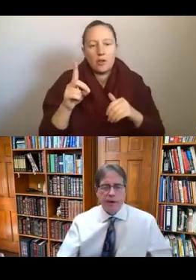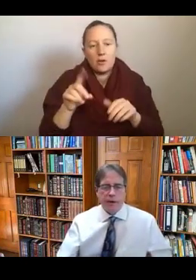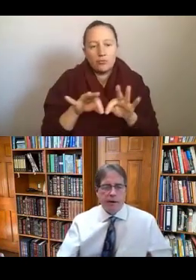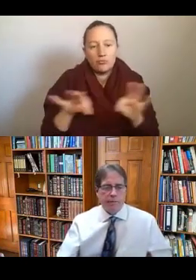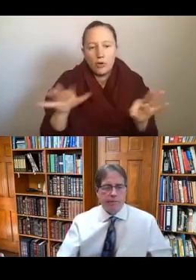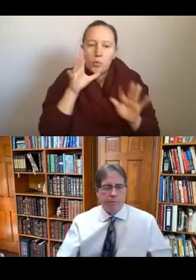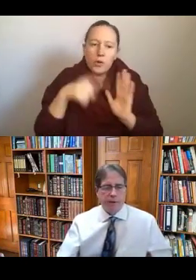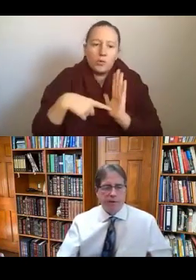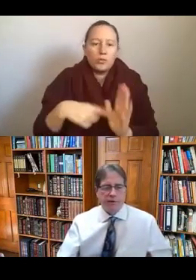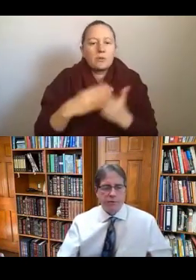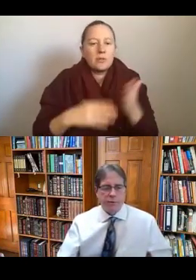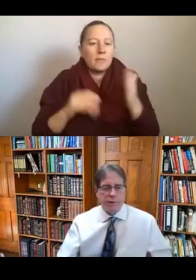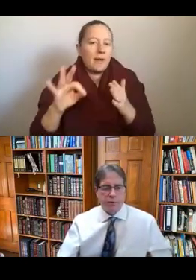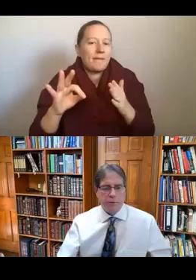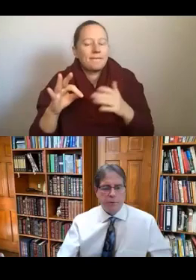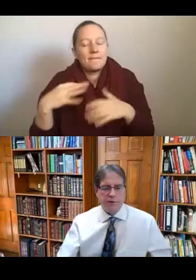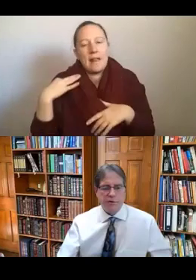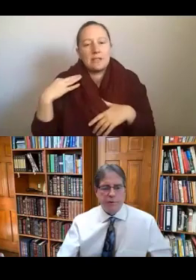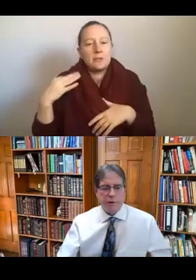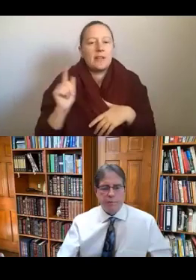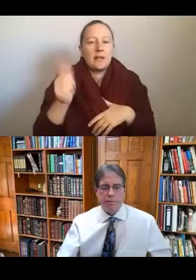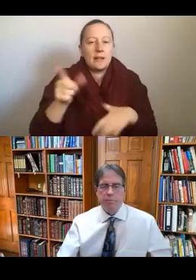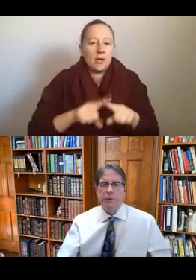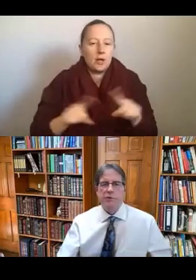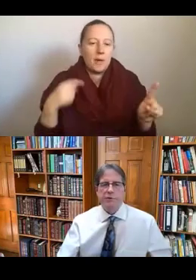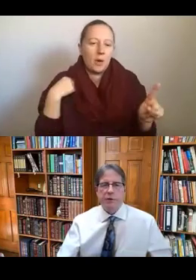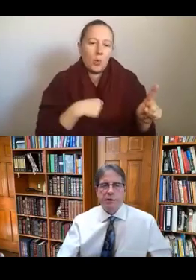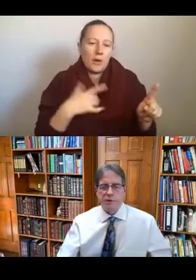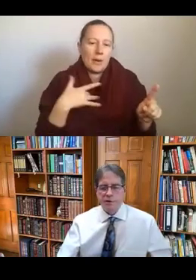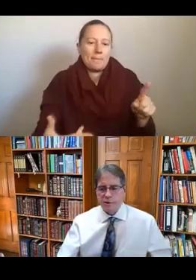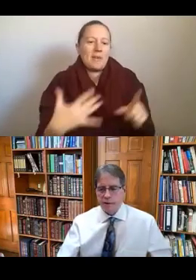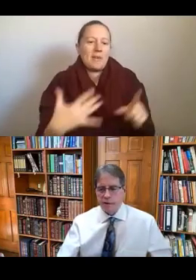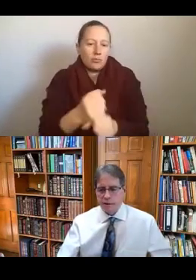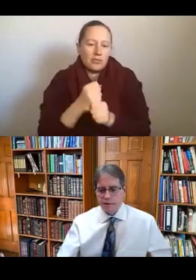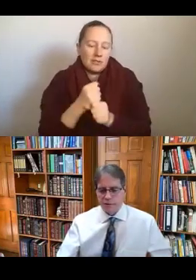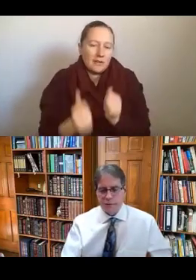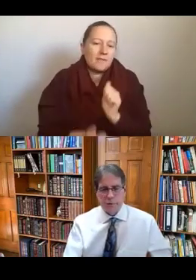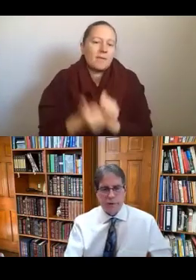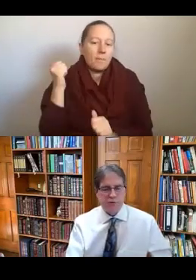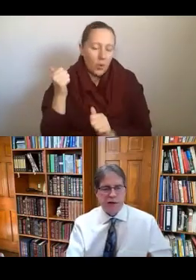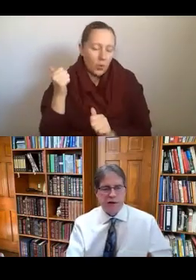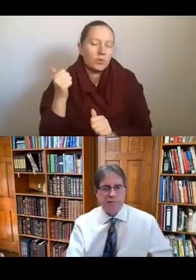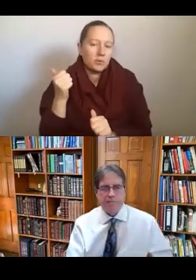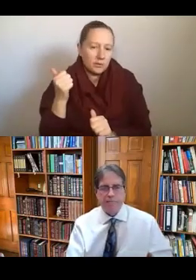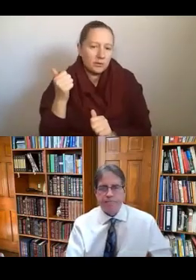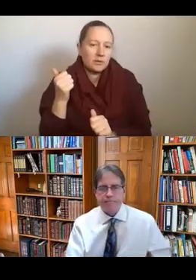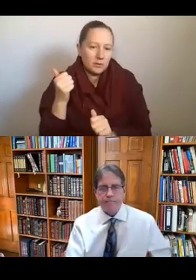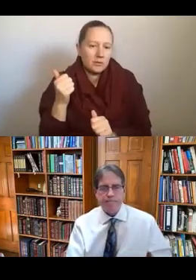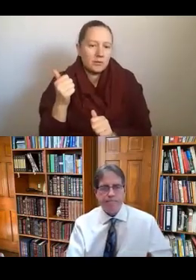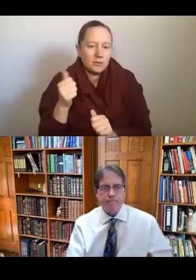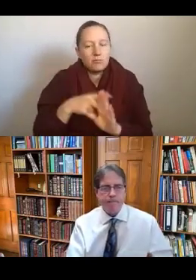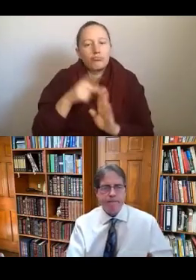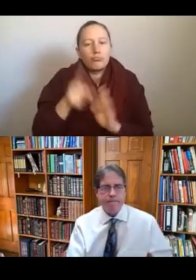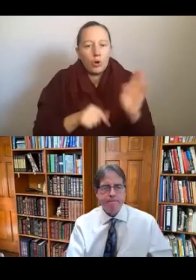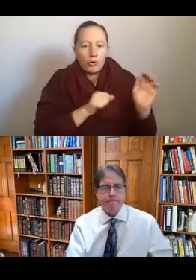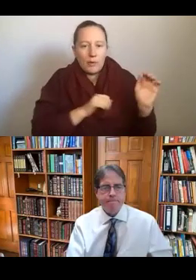later, but this is one that we receive probably most of our questions on as program staff.